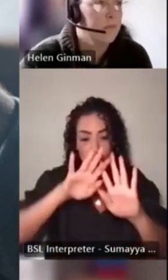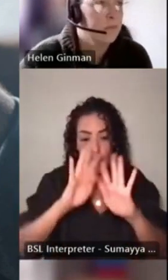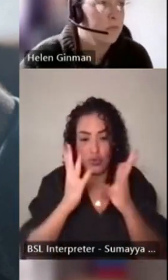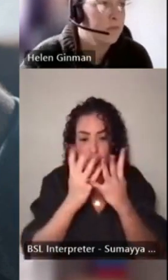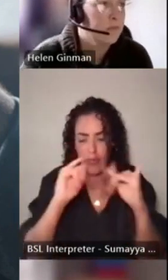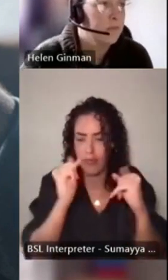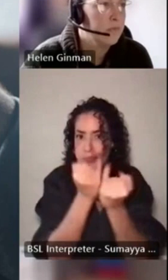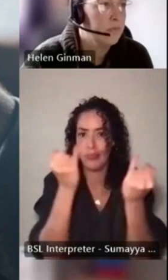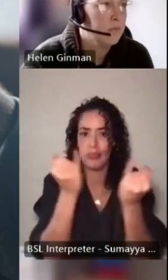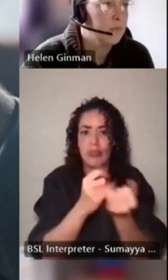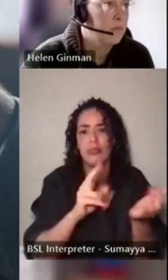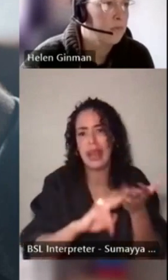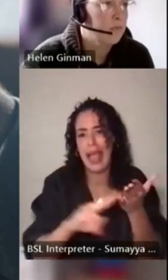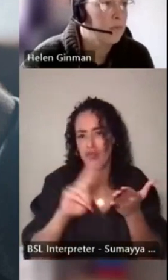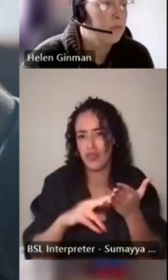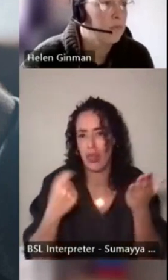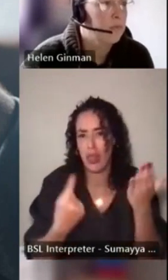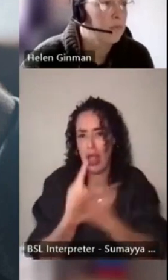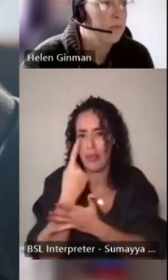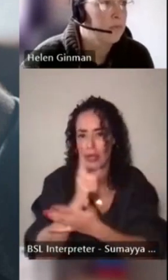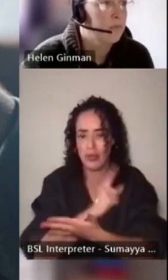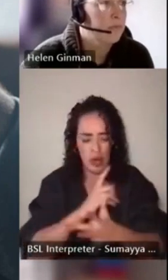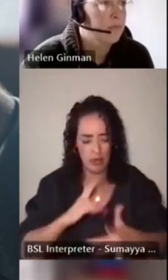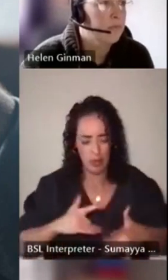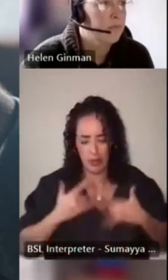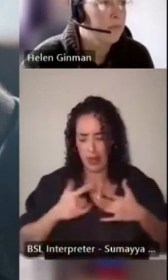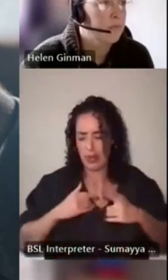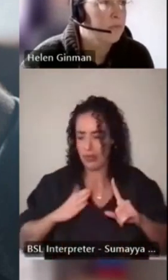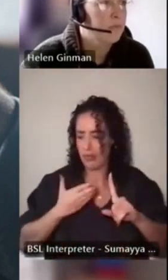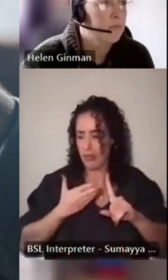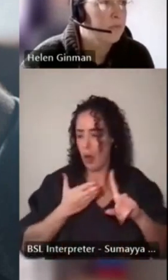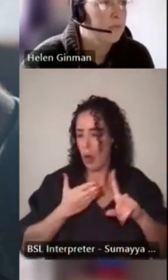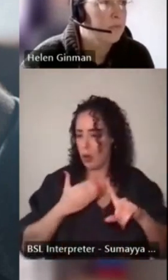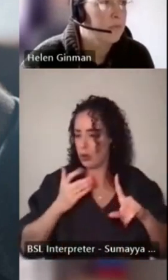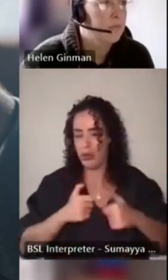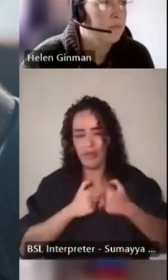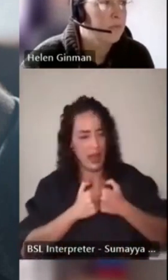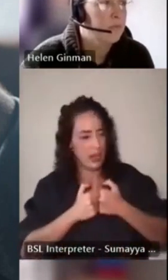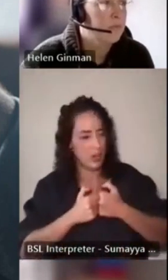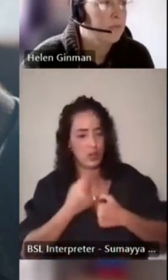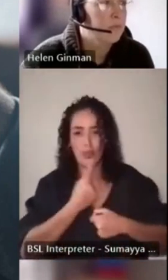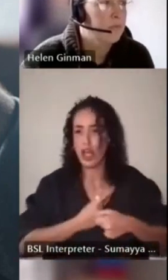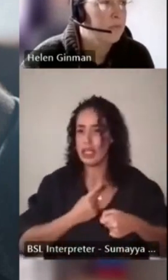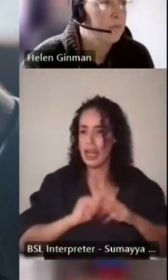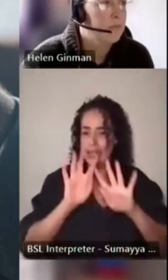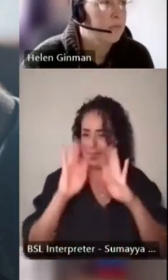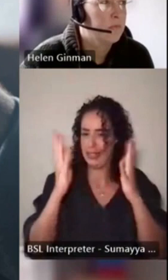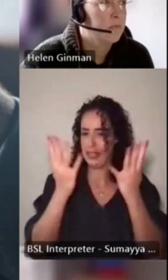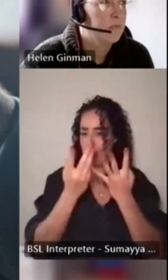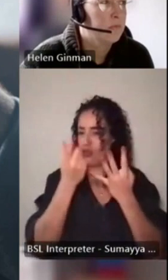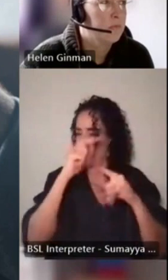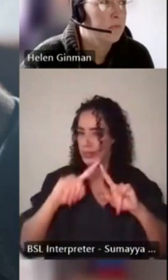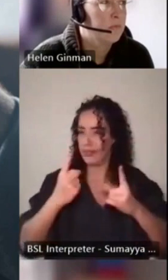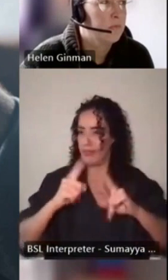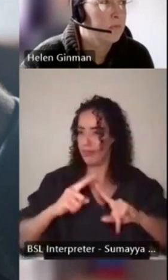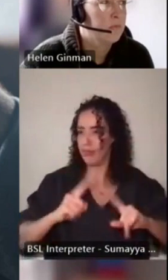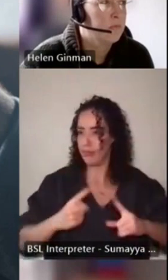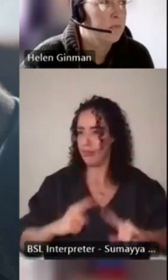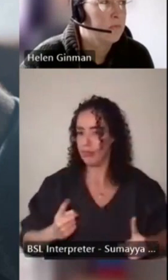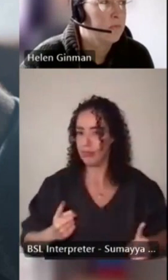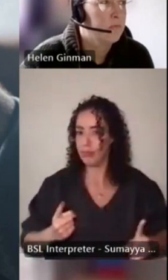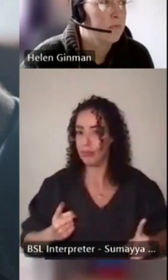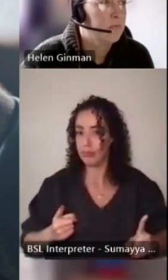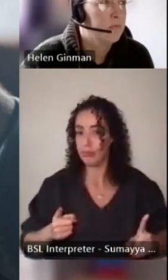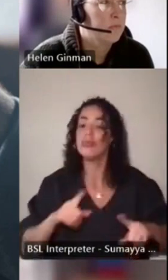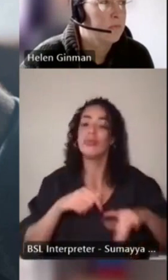can arise due to differences in opinions, goals, values, and personalities among group members. So facilitation involves